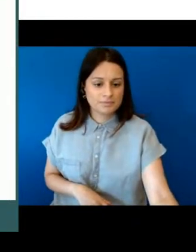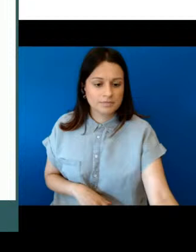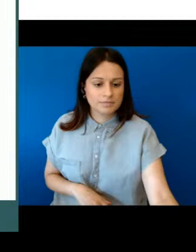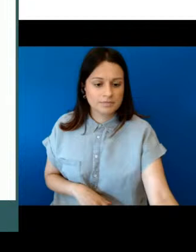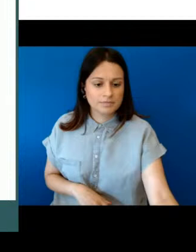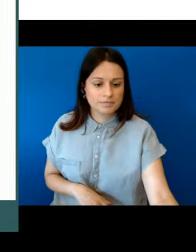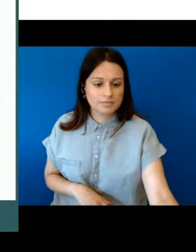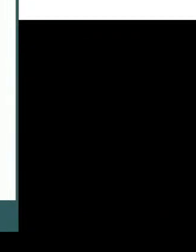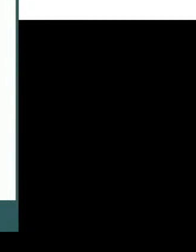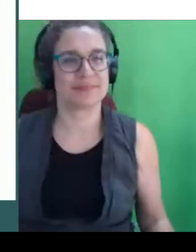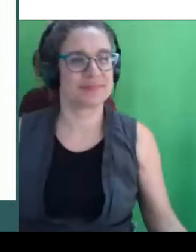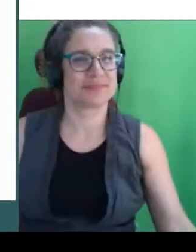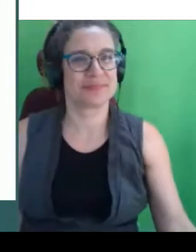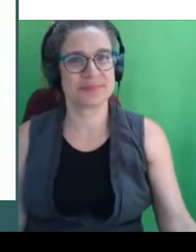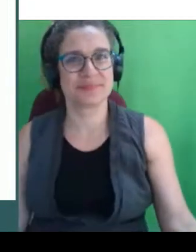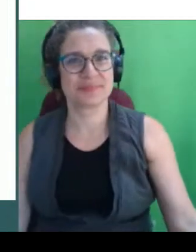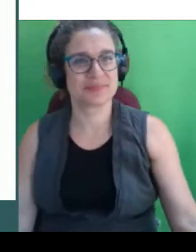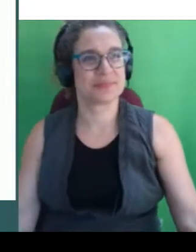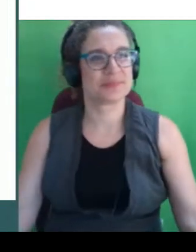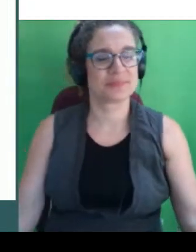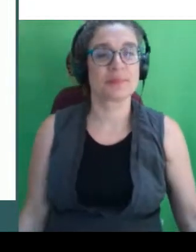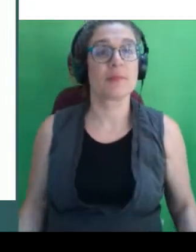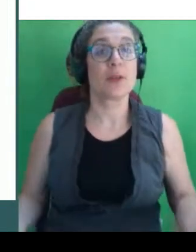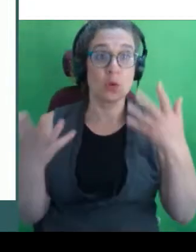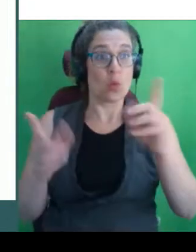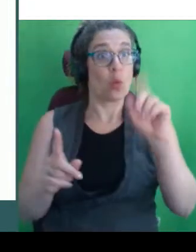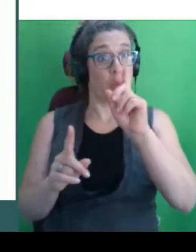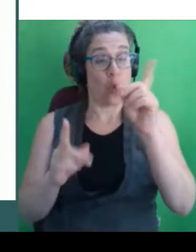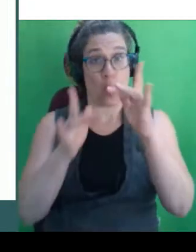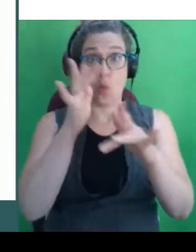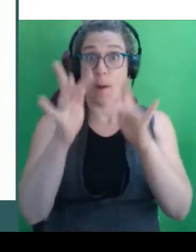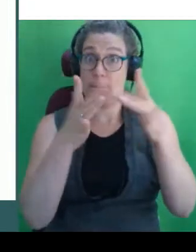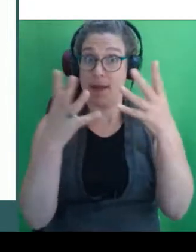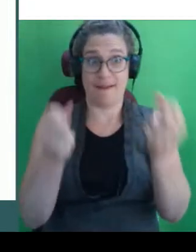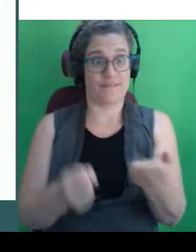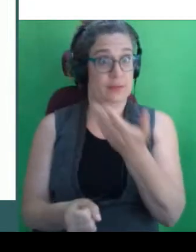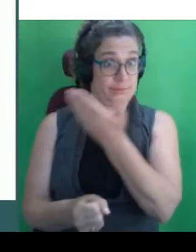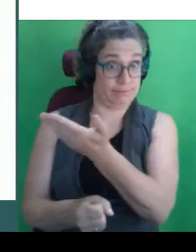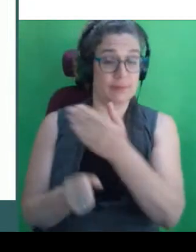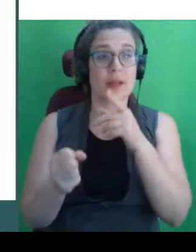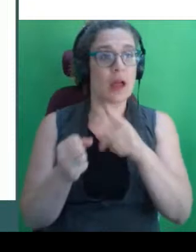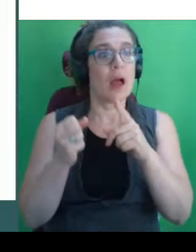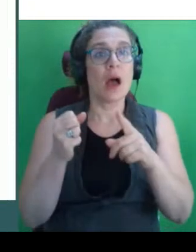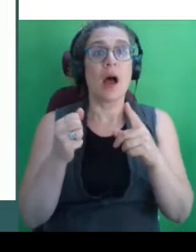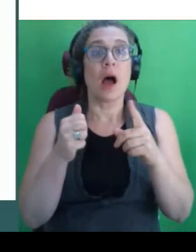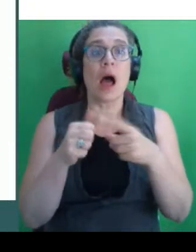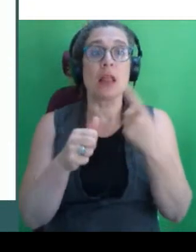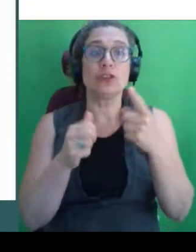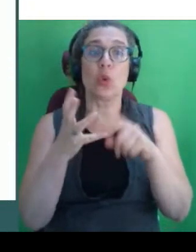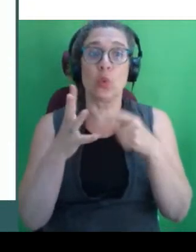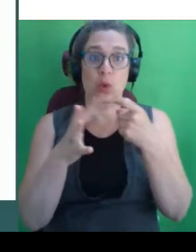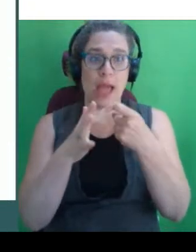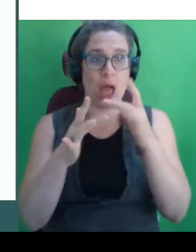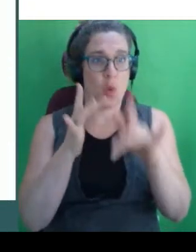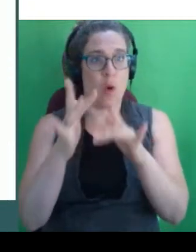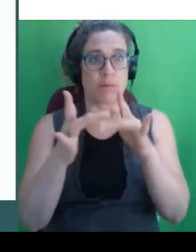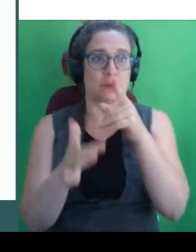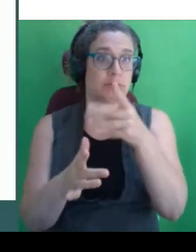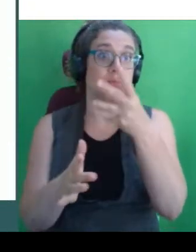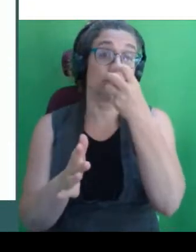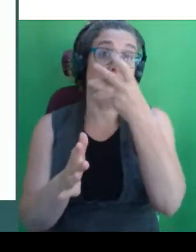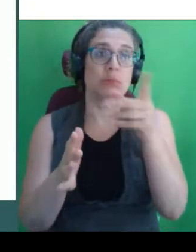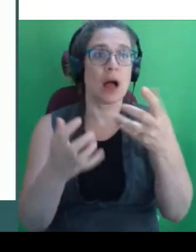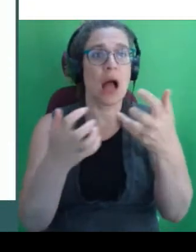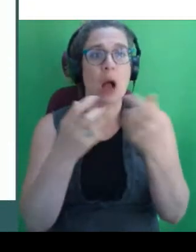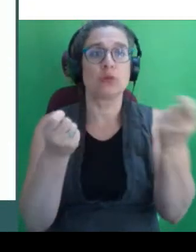So web links which are available. So on the Allergy UK website, there's a really helpful leaflet on the management of rhinitis in children.